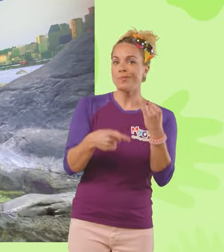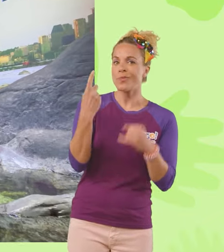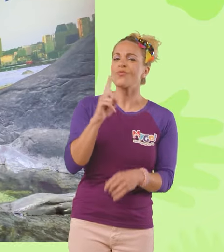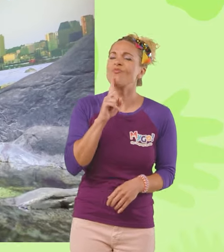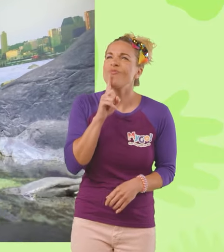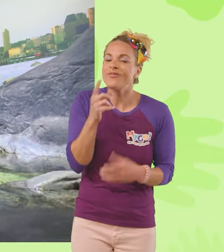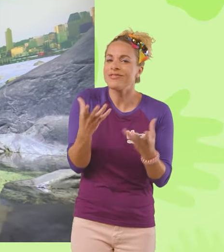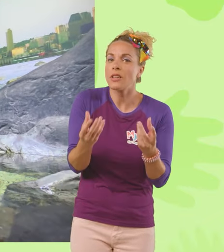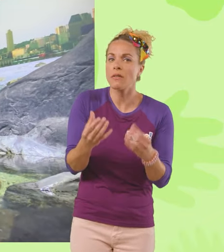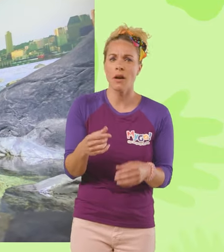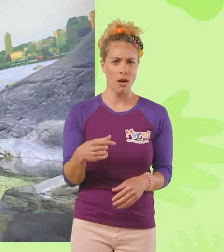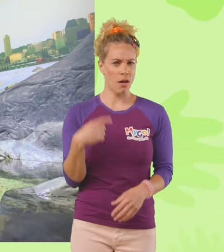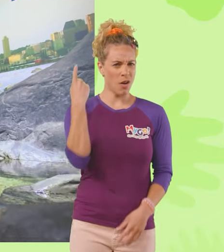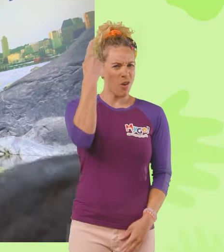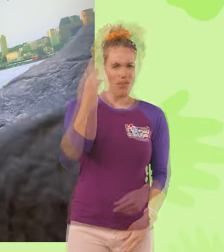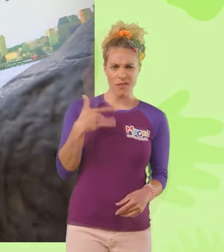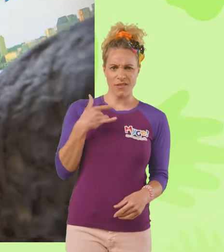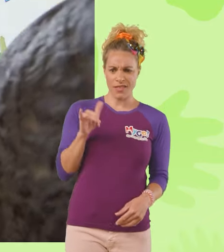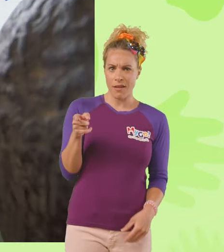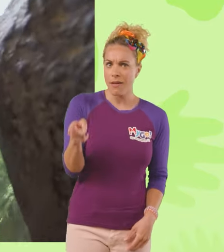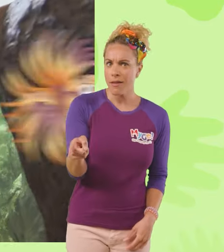really soft. I wonder what this is going to feel like.